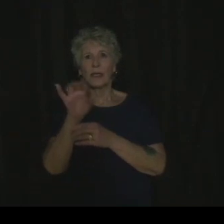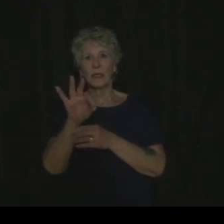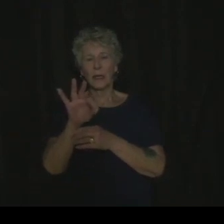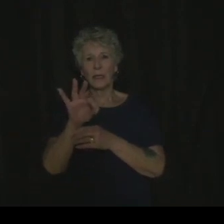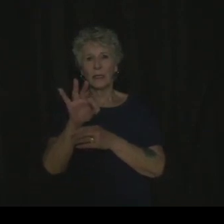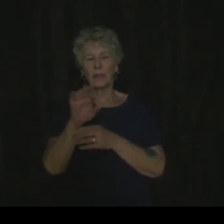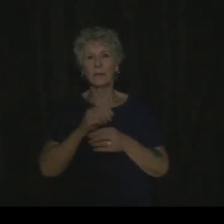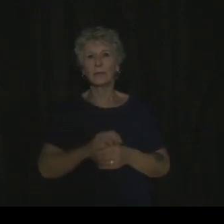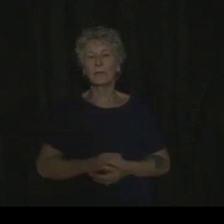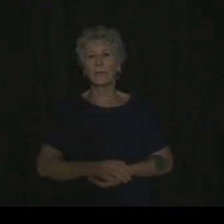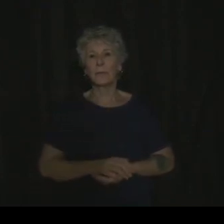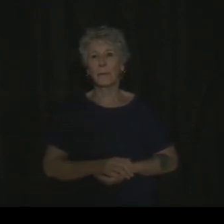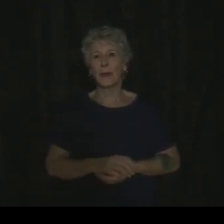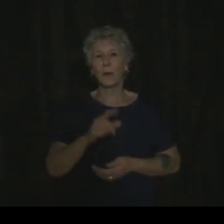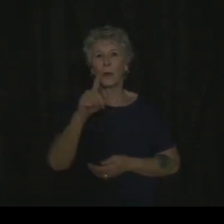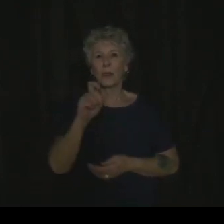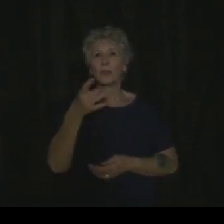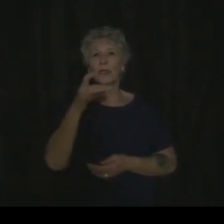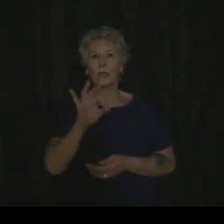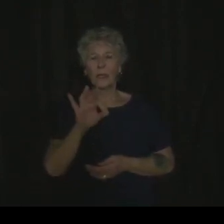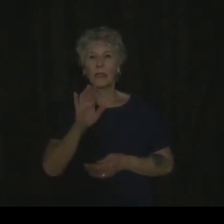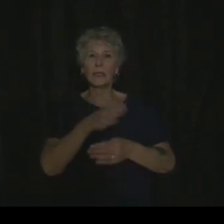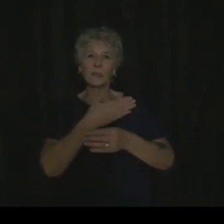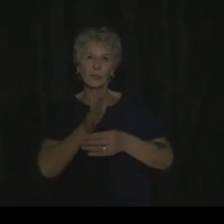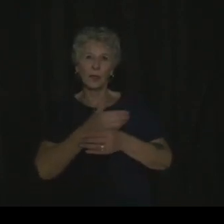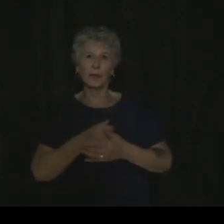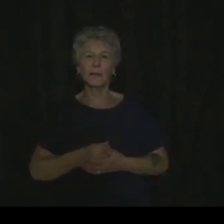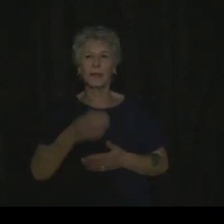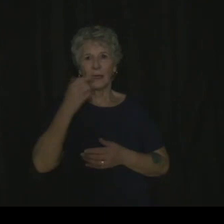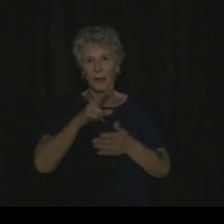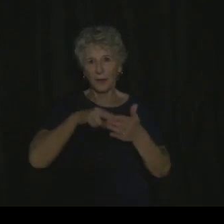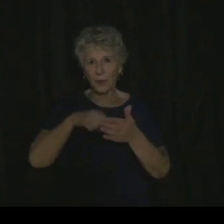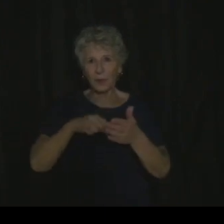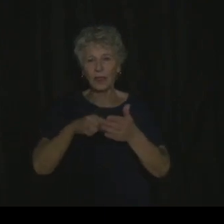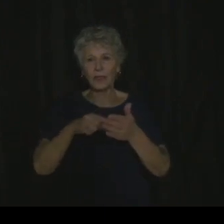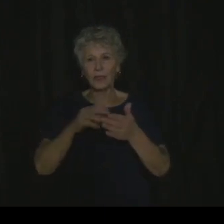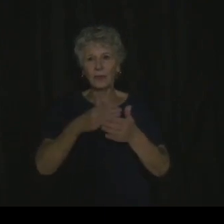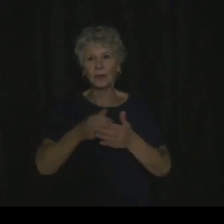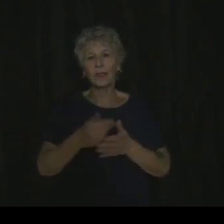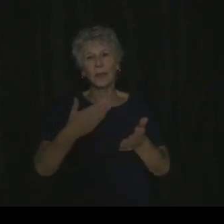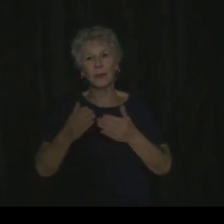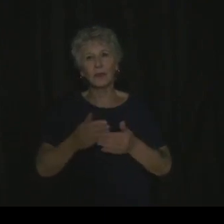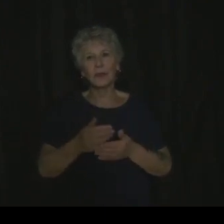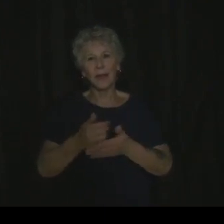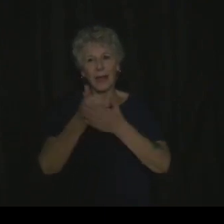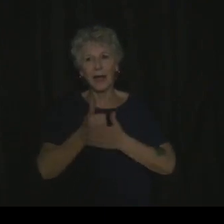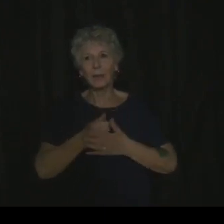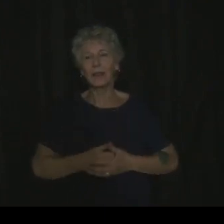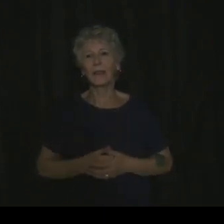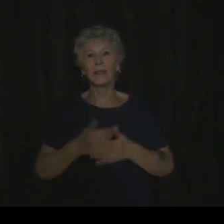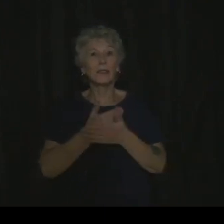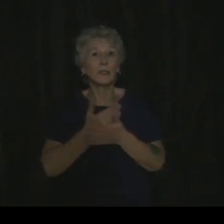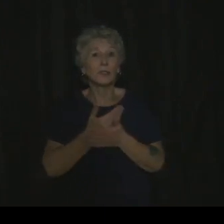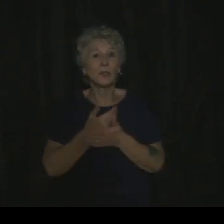189, hymn number 189. And if you read music, maybe you can help me out. This is new to